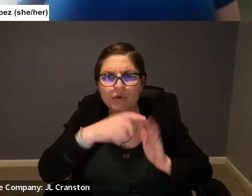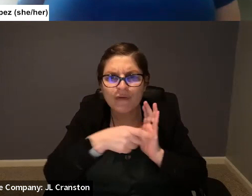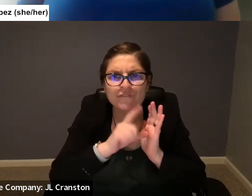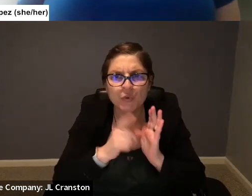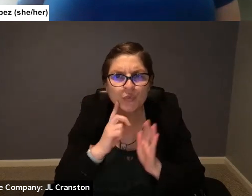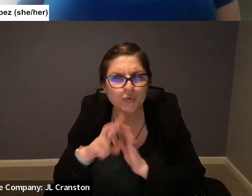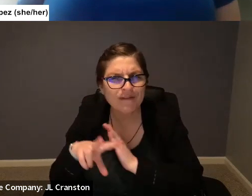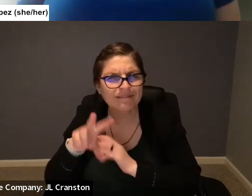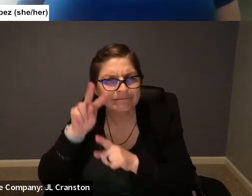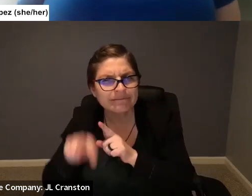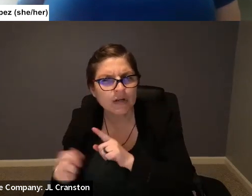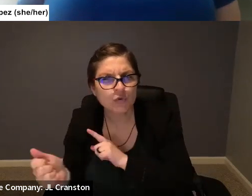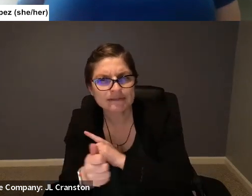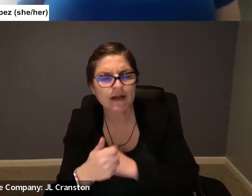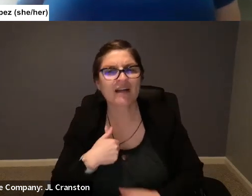how many